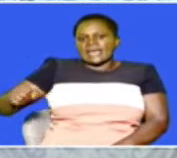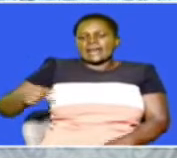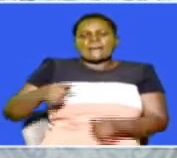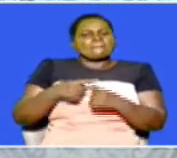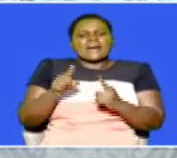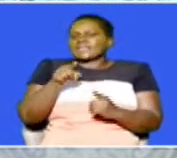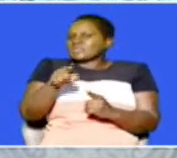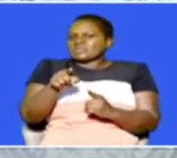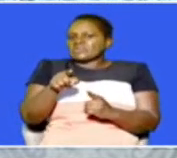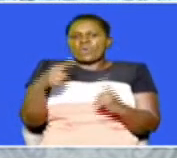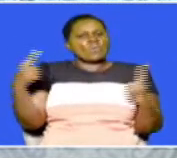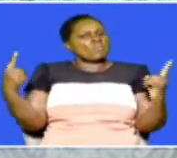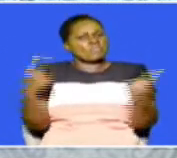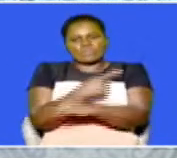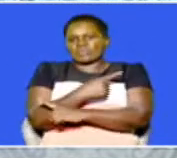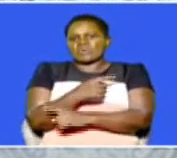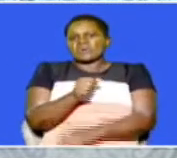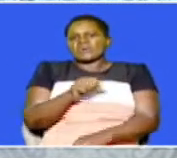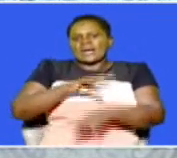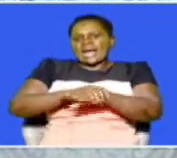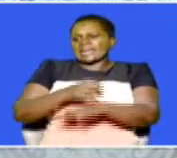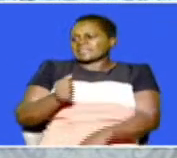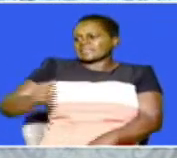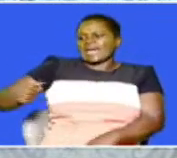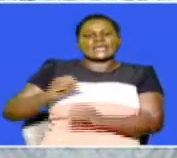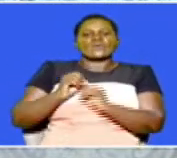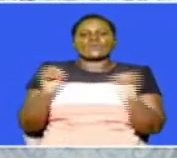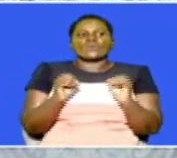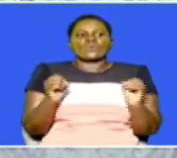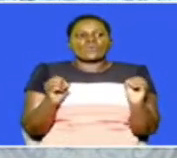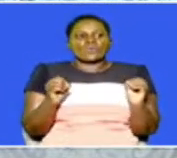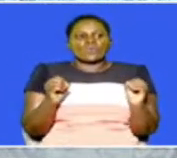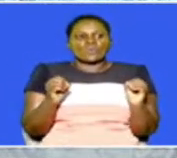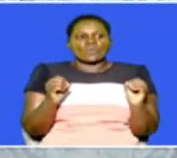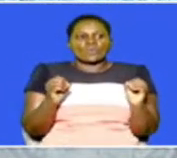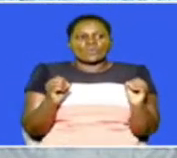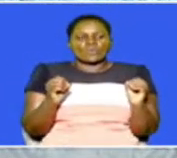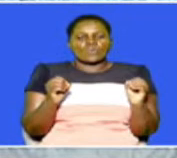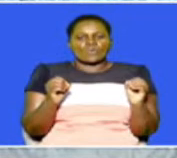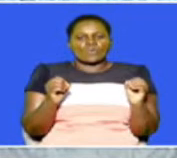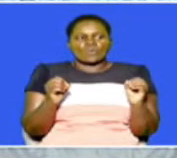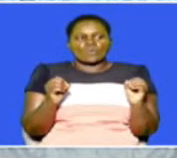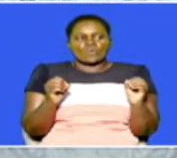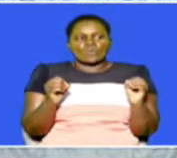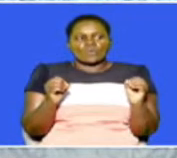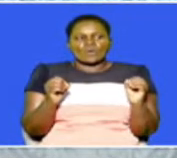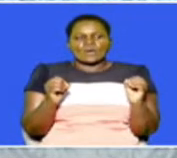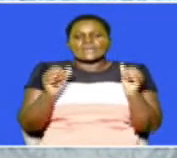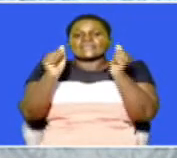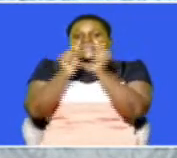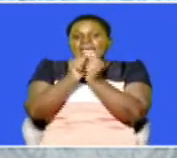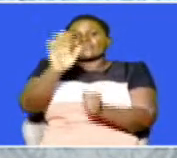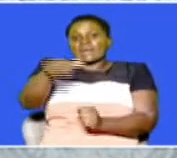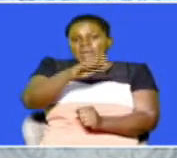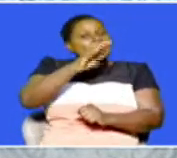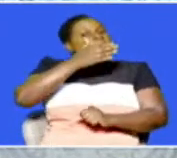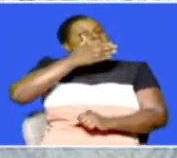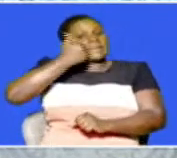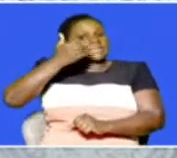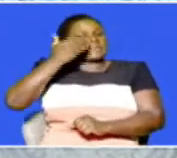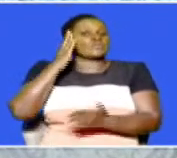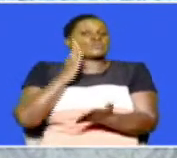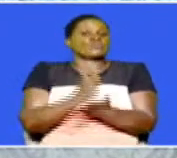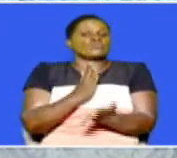one-sided. But against all that, you steered Parliament, and we know, as you say, and we rightfully agree that 10th Parliament was one of the